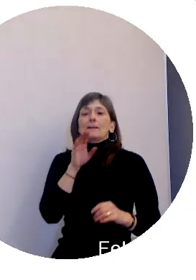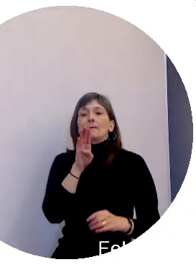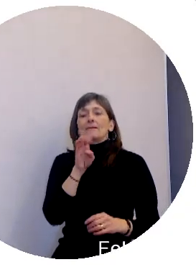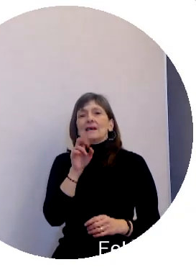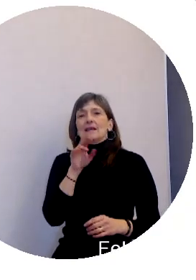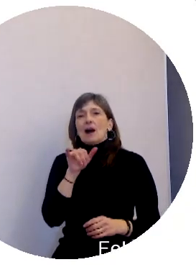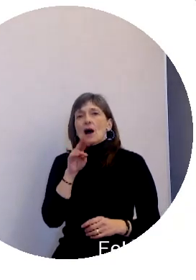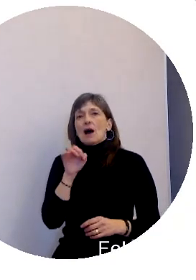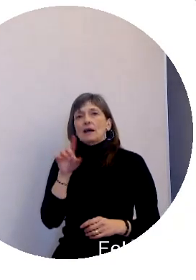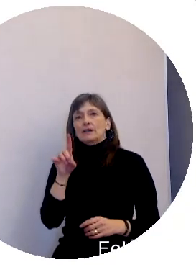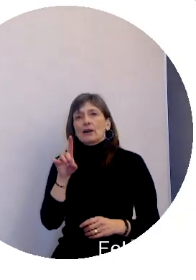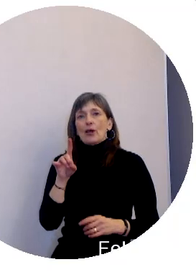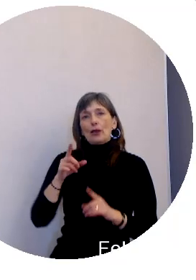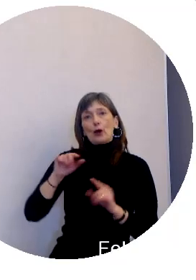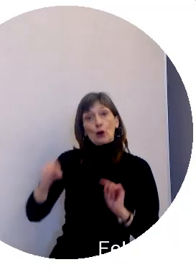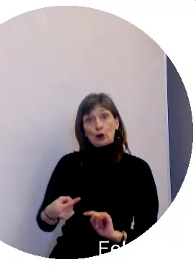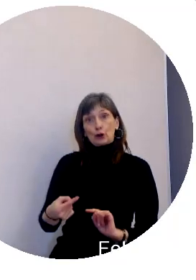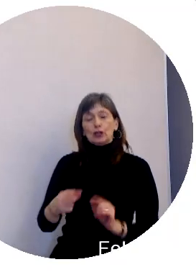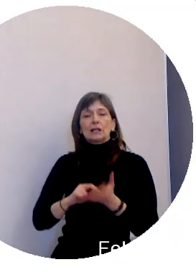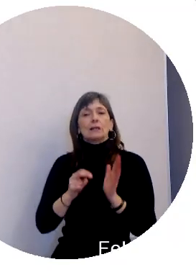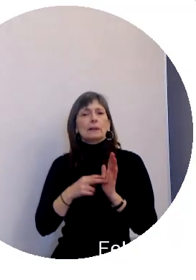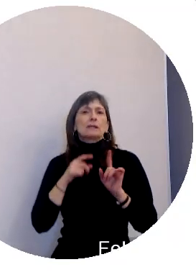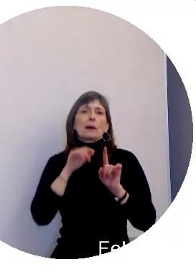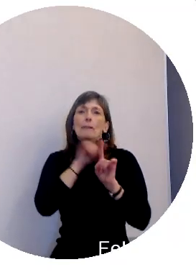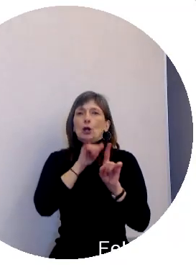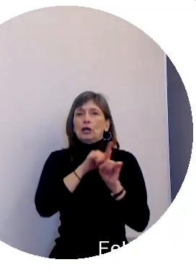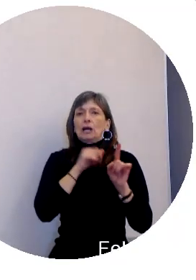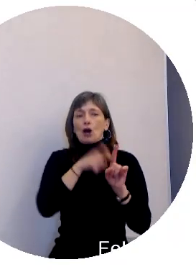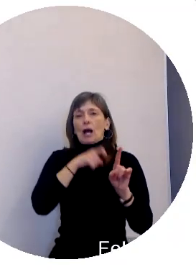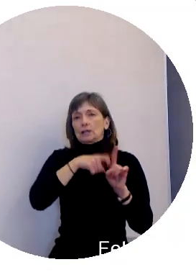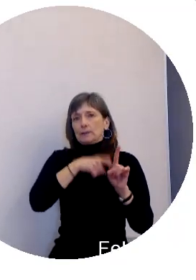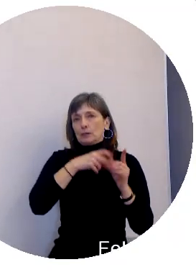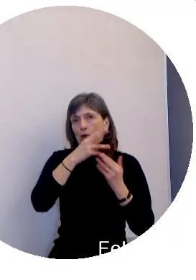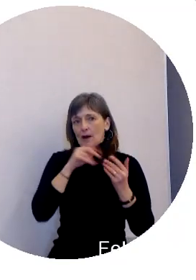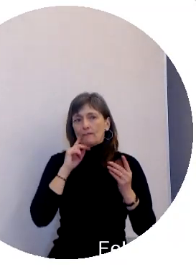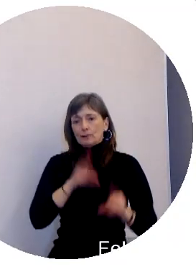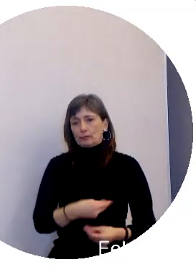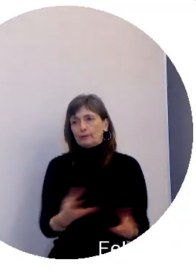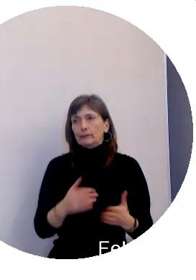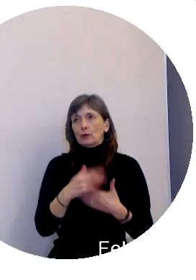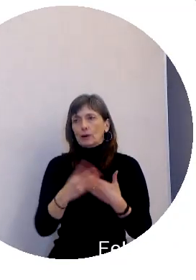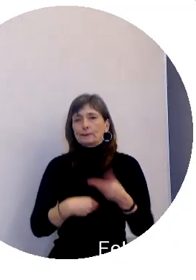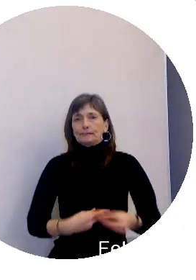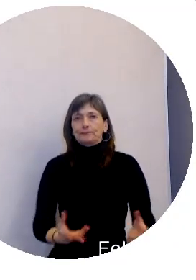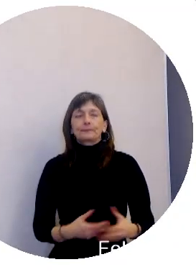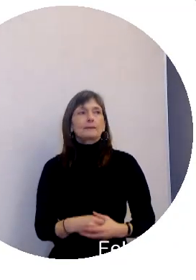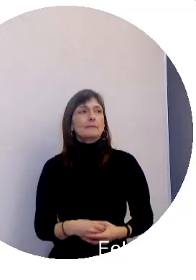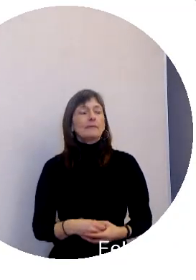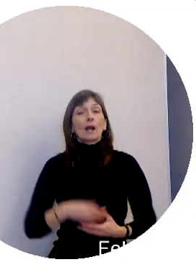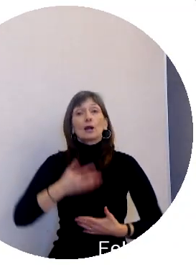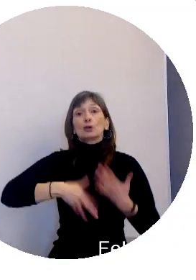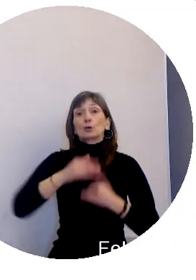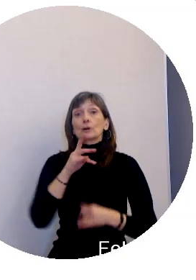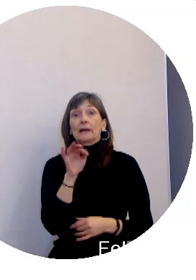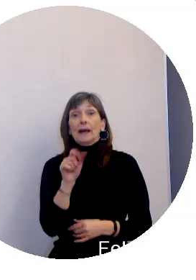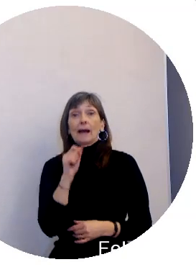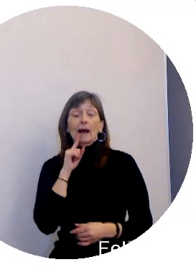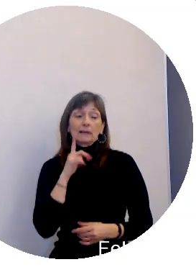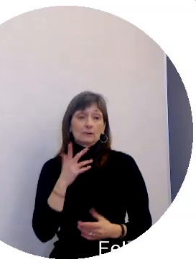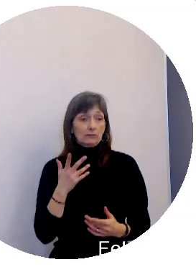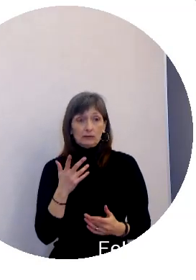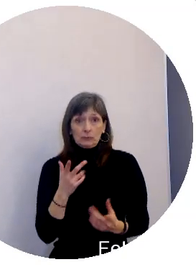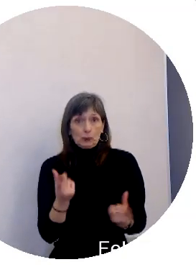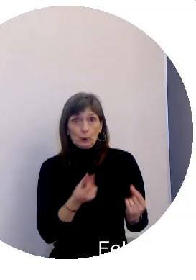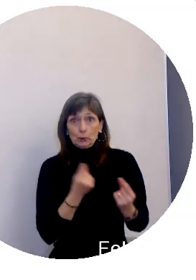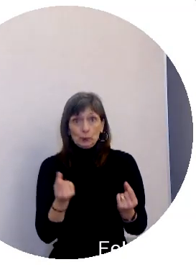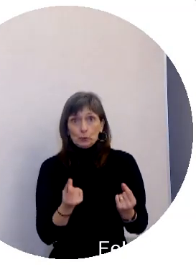is a bullying and harassment prevention program that many of our schools are using. Social media initiatives, we continue